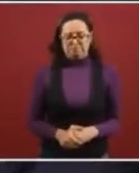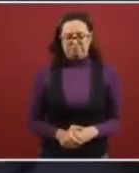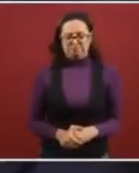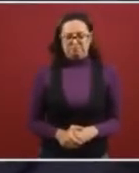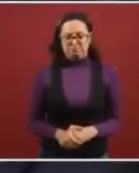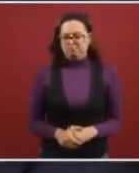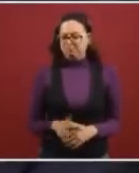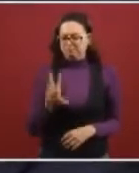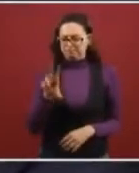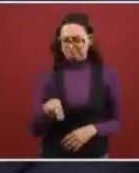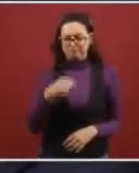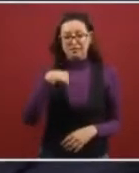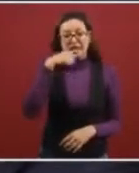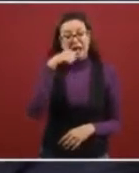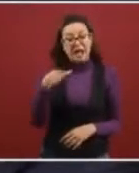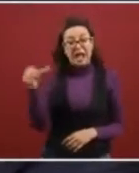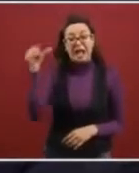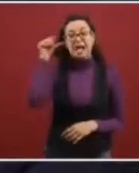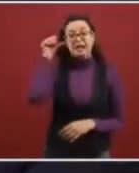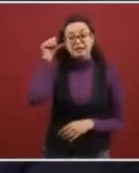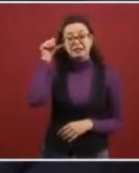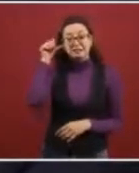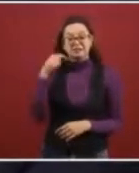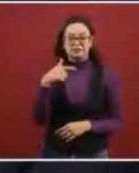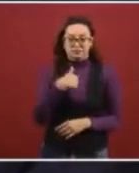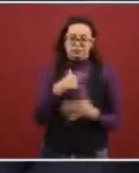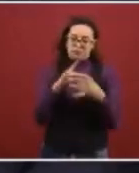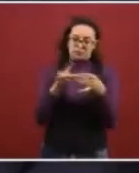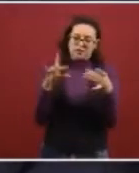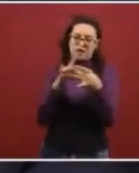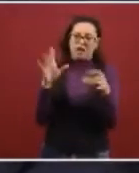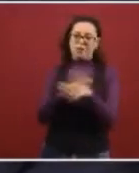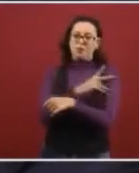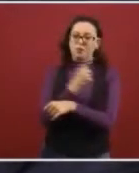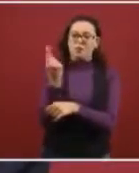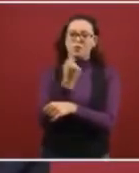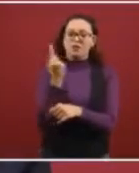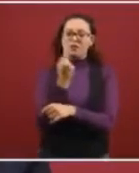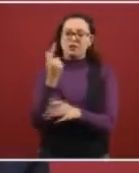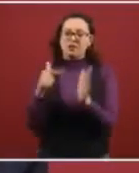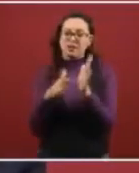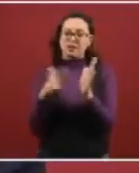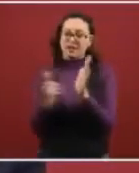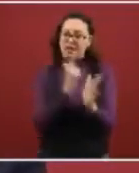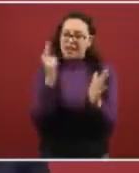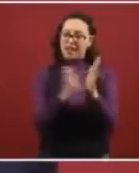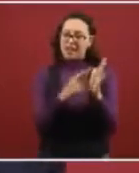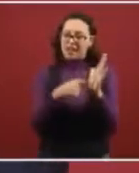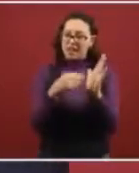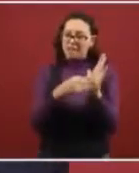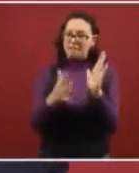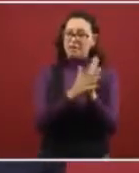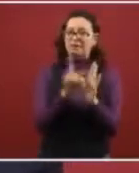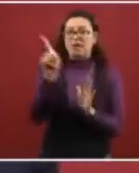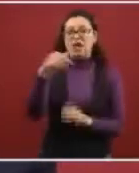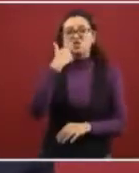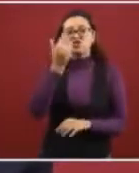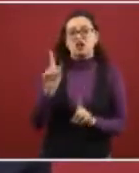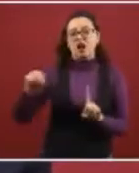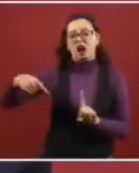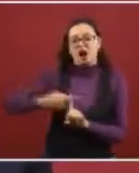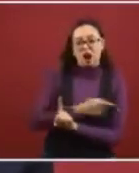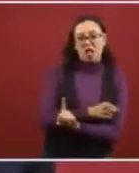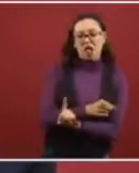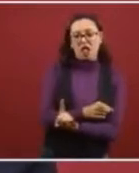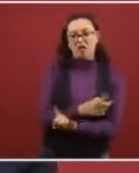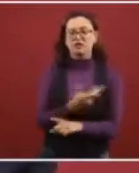commentary I made because están queriendo dar la vuelta. They're trying to evade what been established